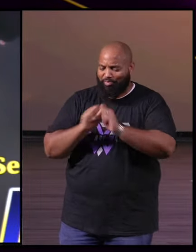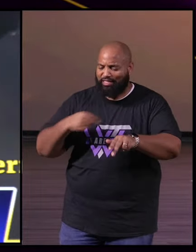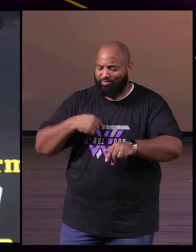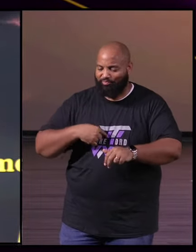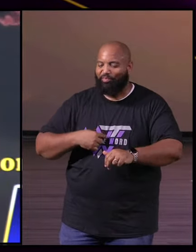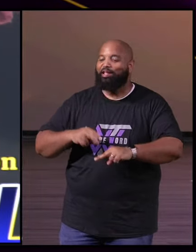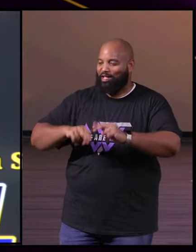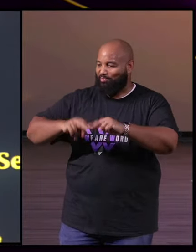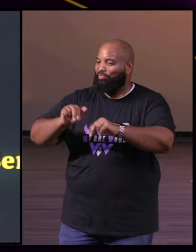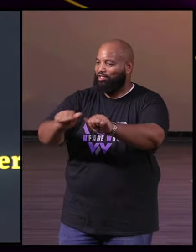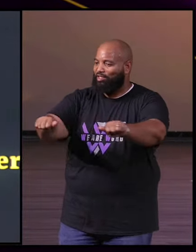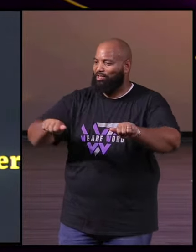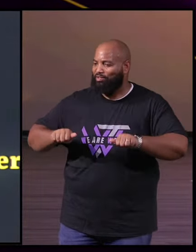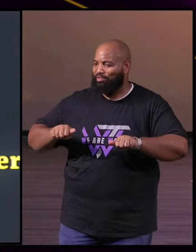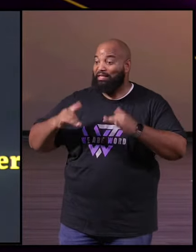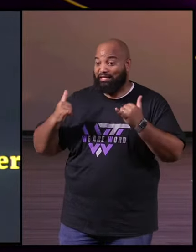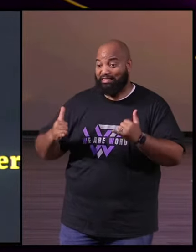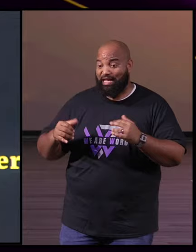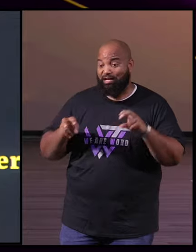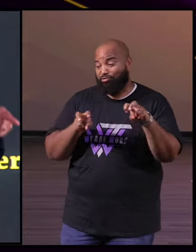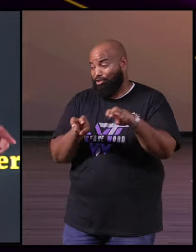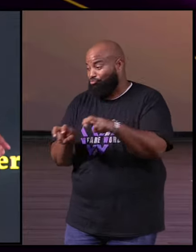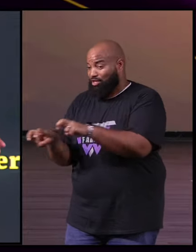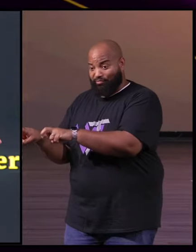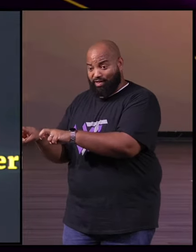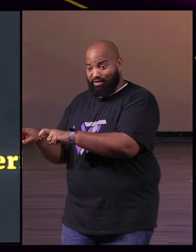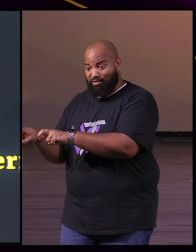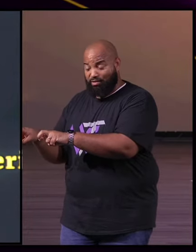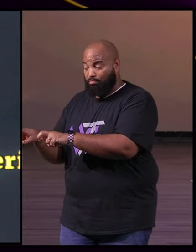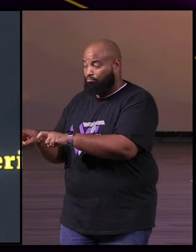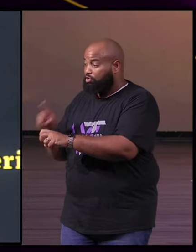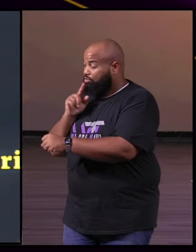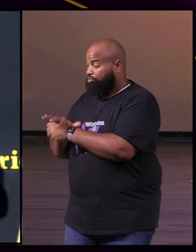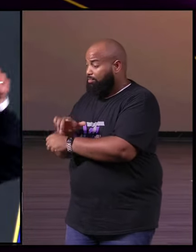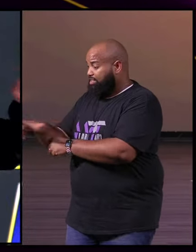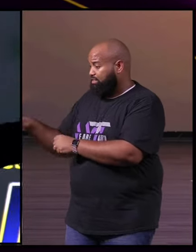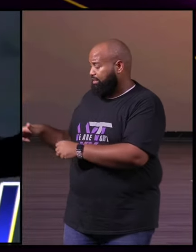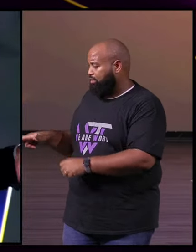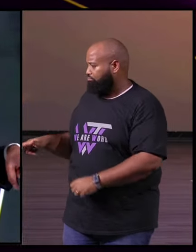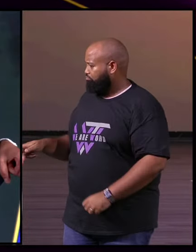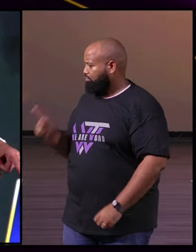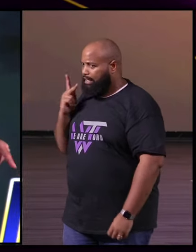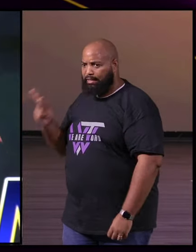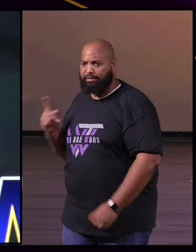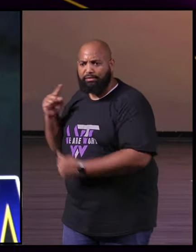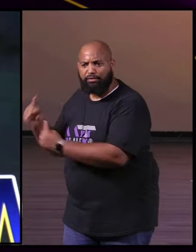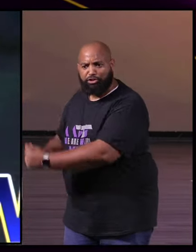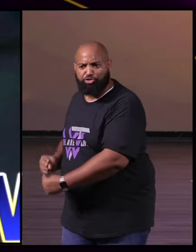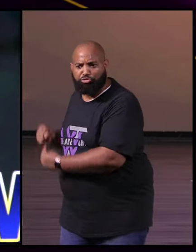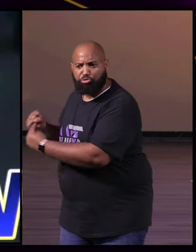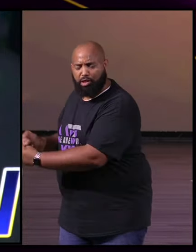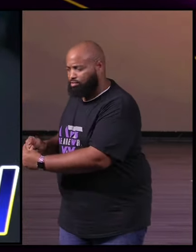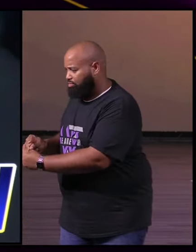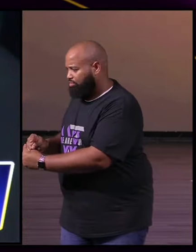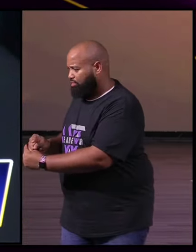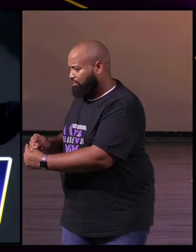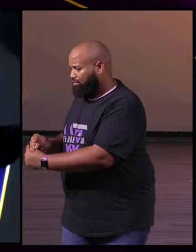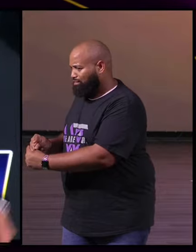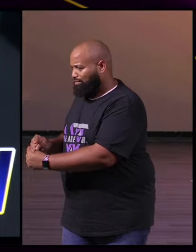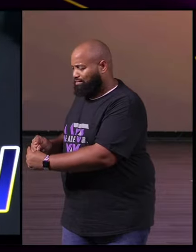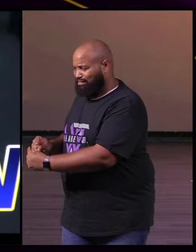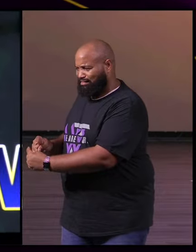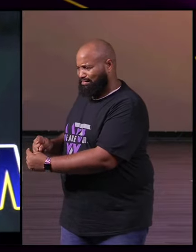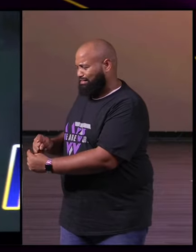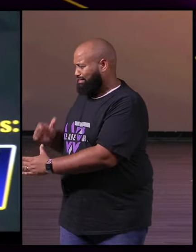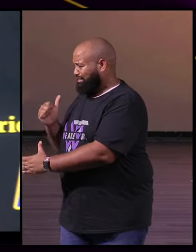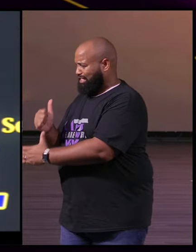was imposed deliberately by God to create a dilemma so that he could have his faith